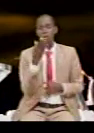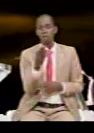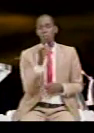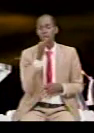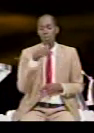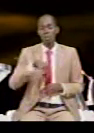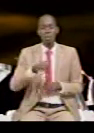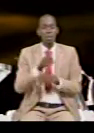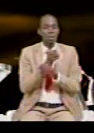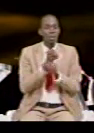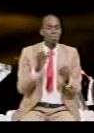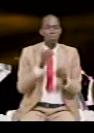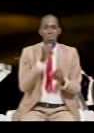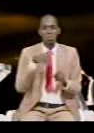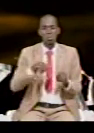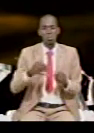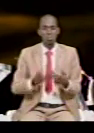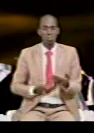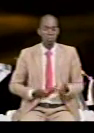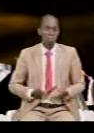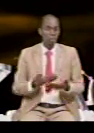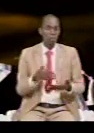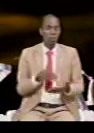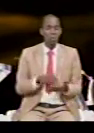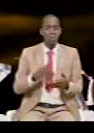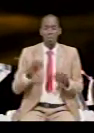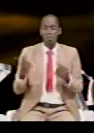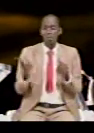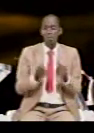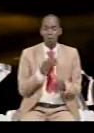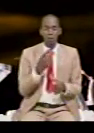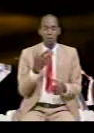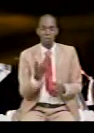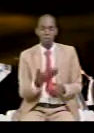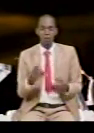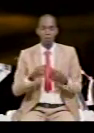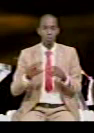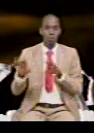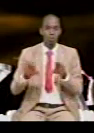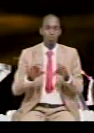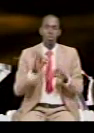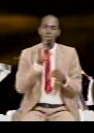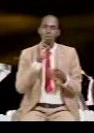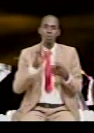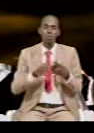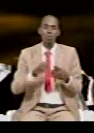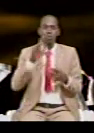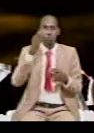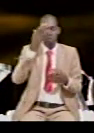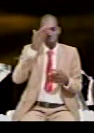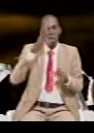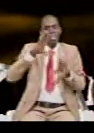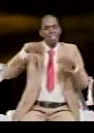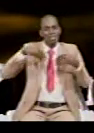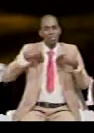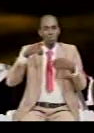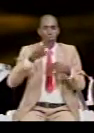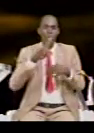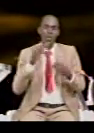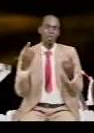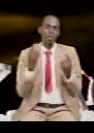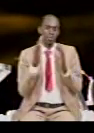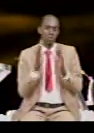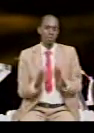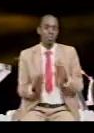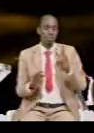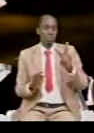you are not converted, the first step you need to take is you need to acknowledge that you are a sinner. Two,